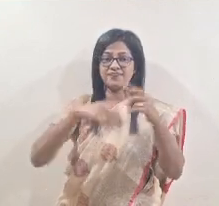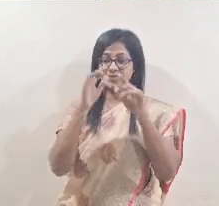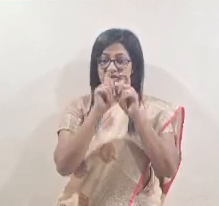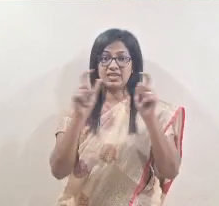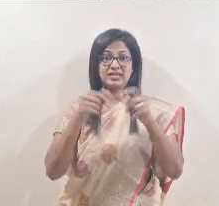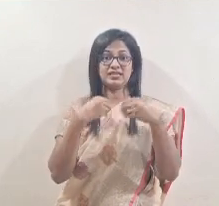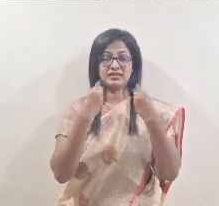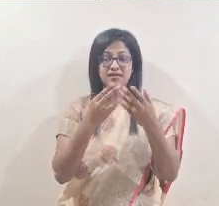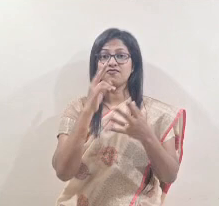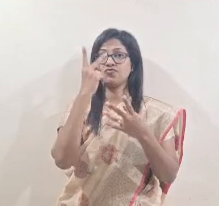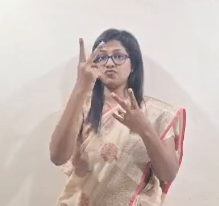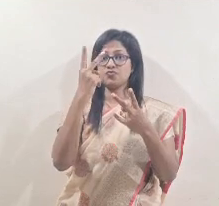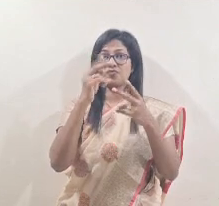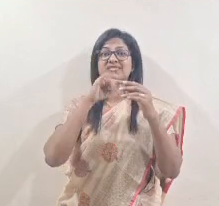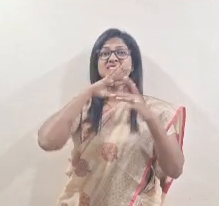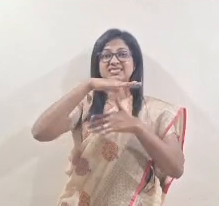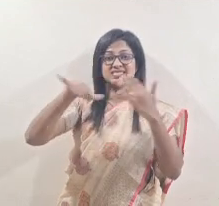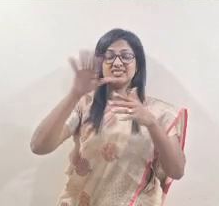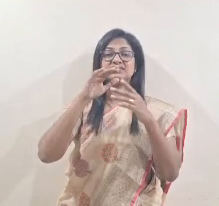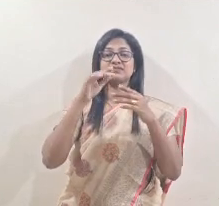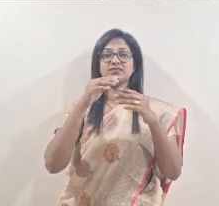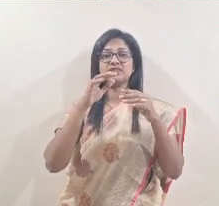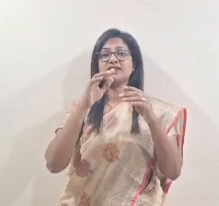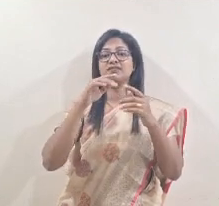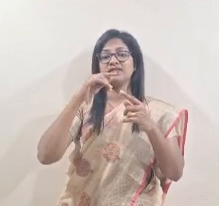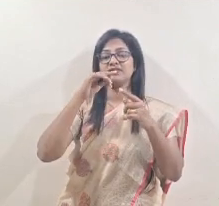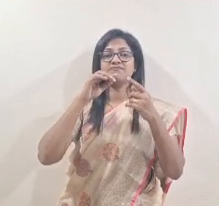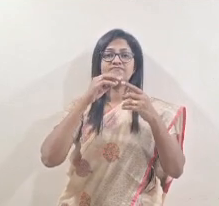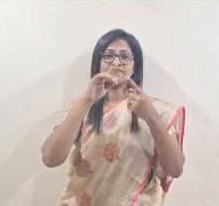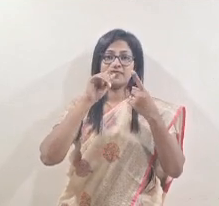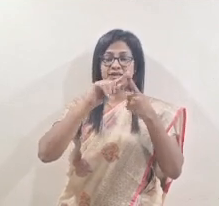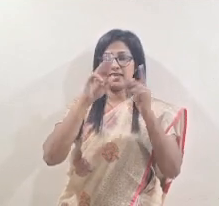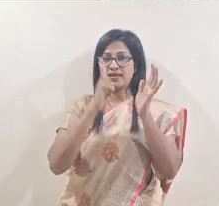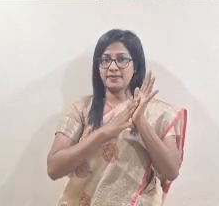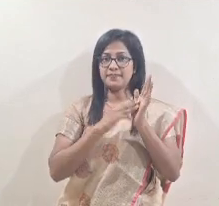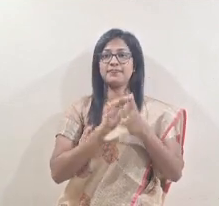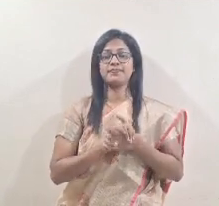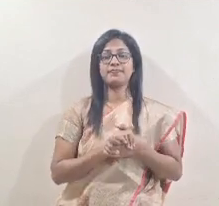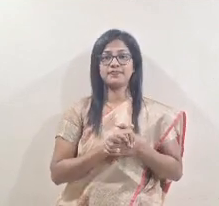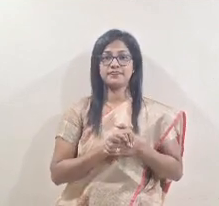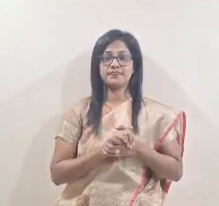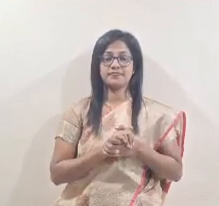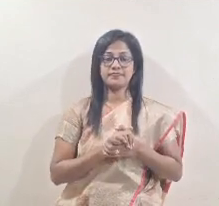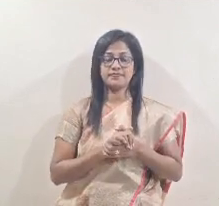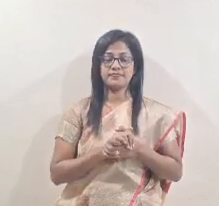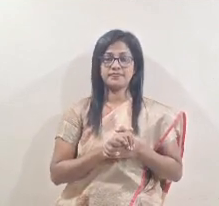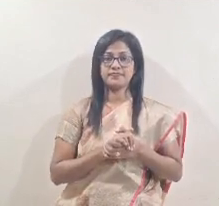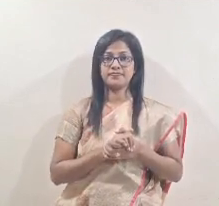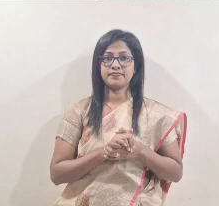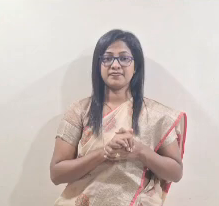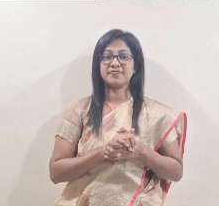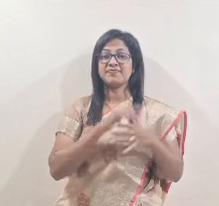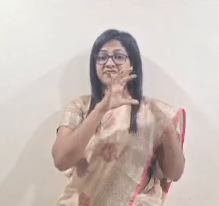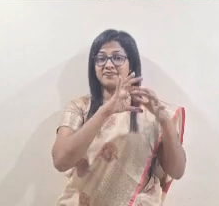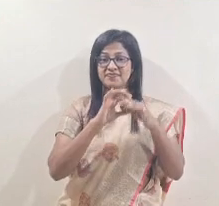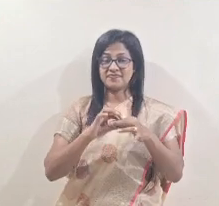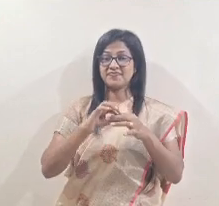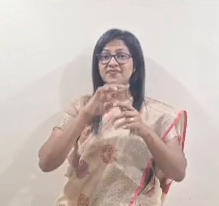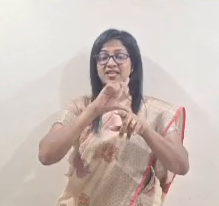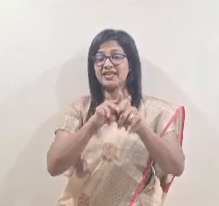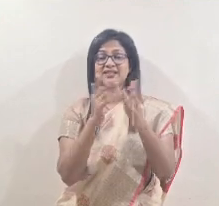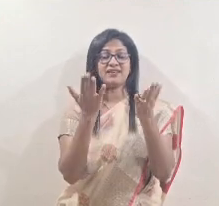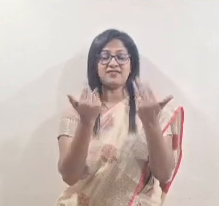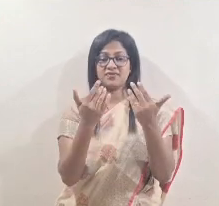taken two emission factors for this exhaust emission. And since this lead emission factor is not